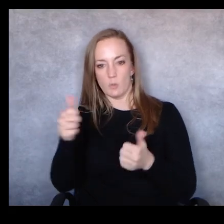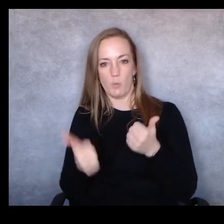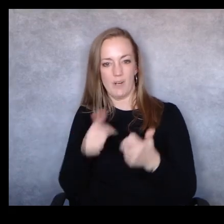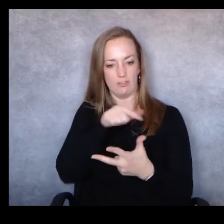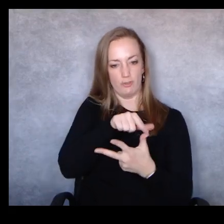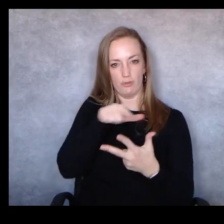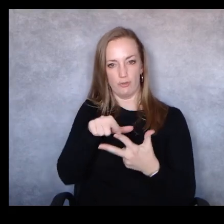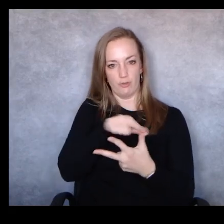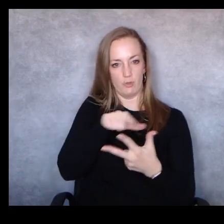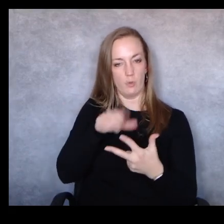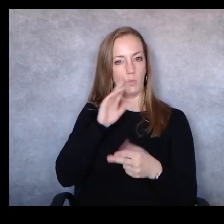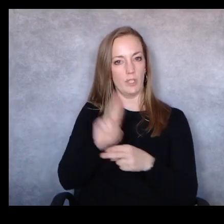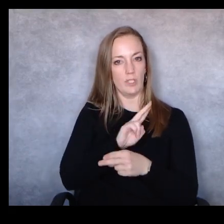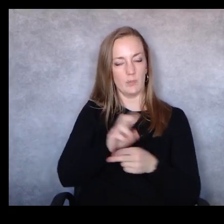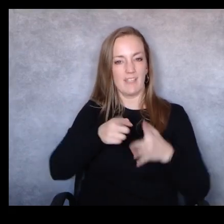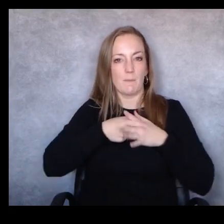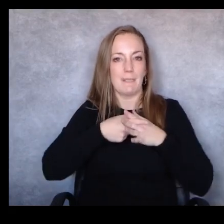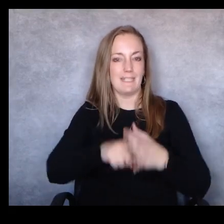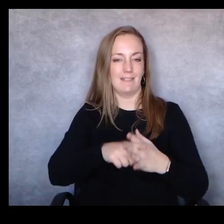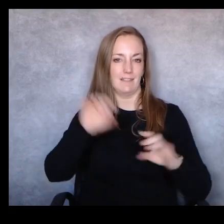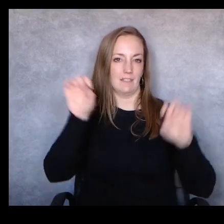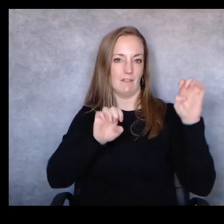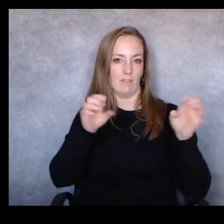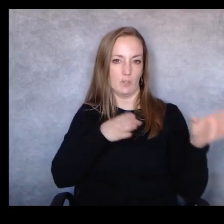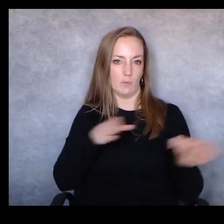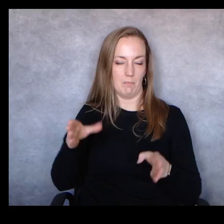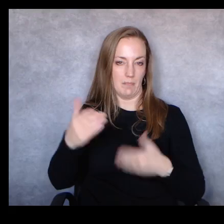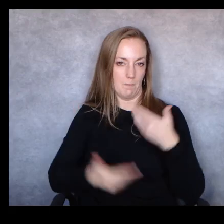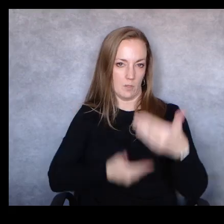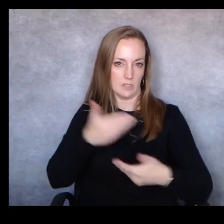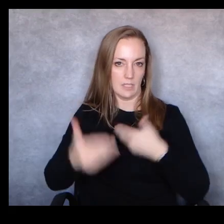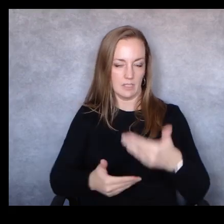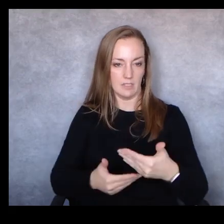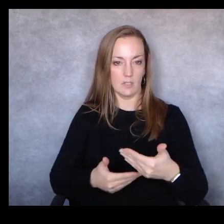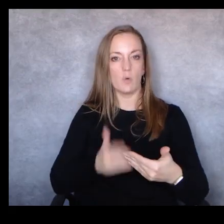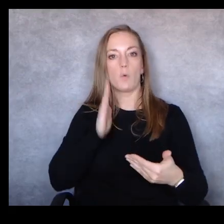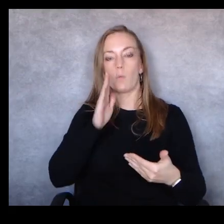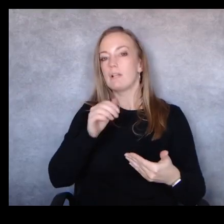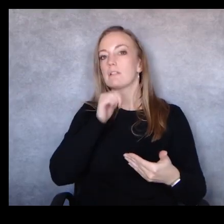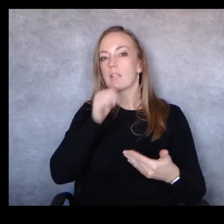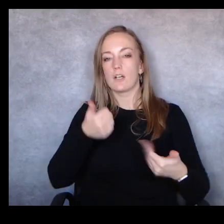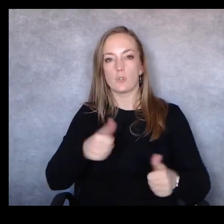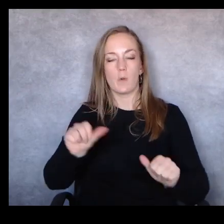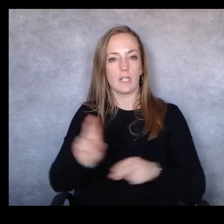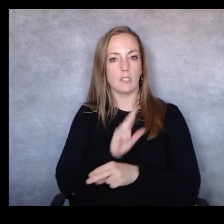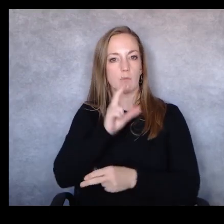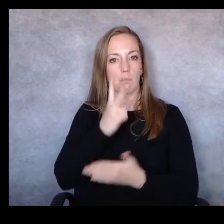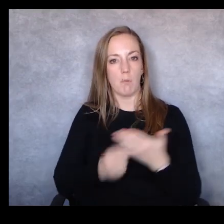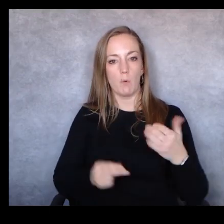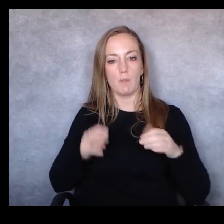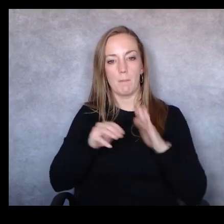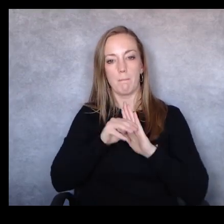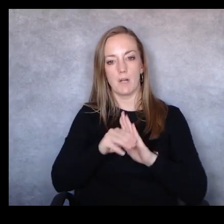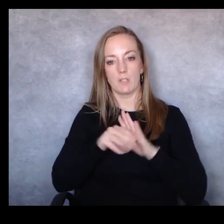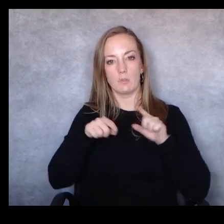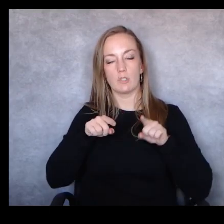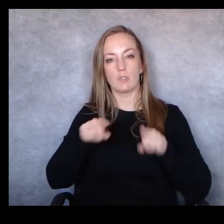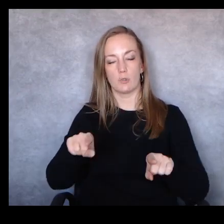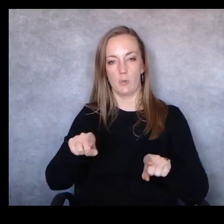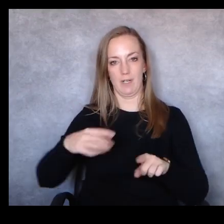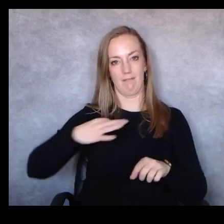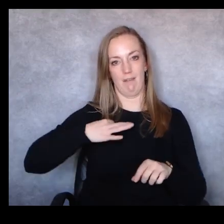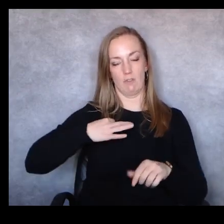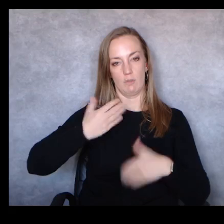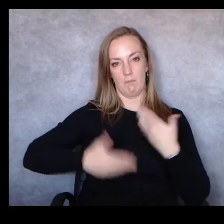is being used at the beginning of the evaluation planning process and does not attempt to use both models during the eligibility